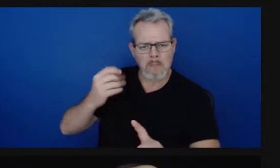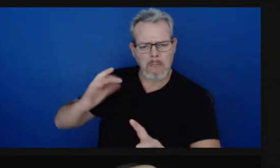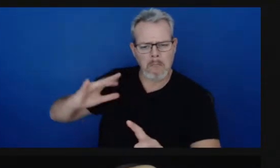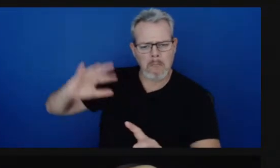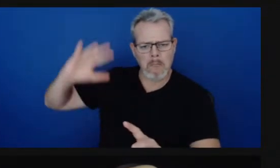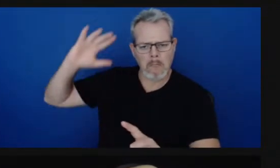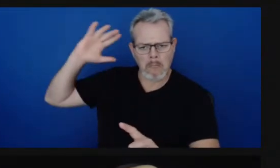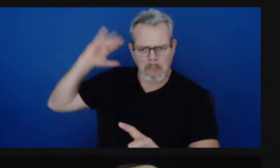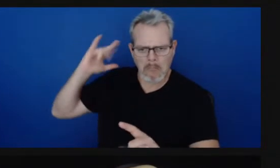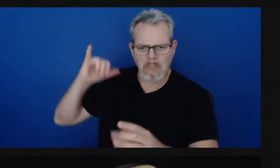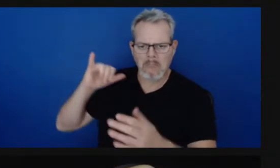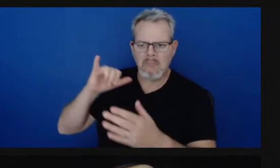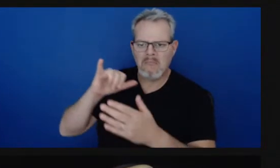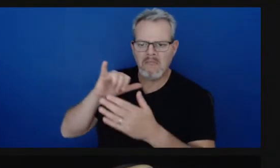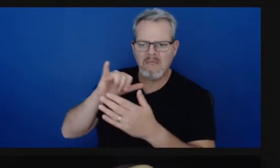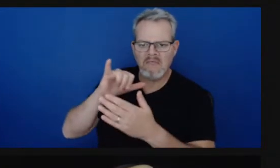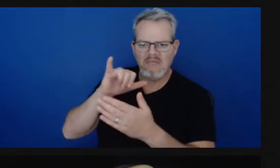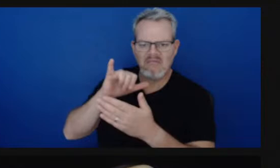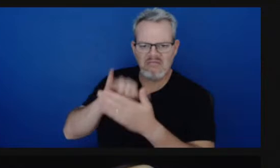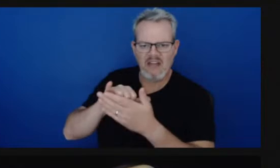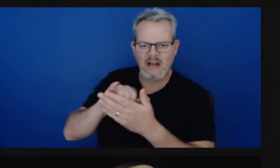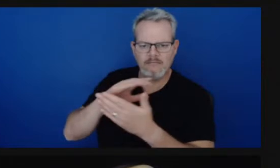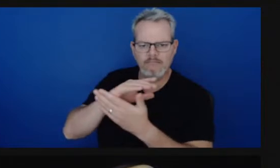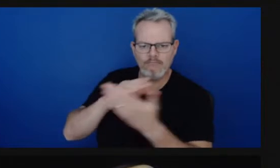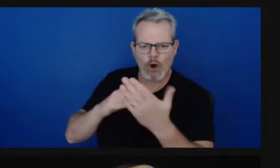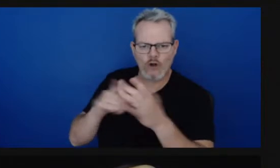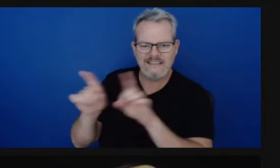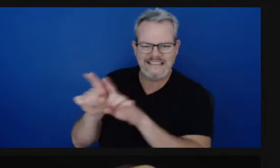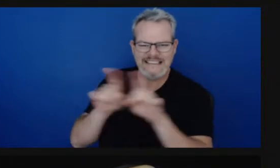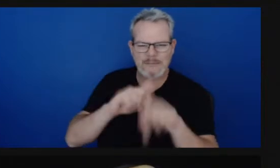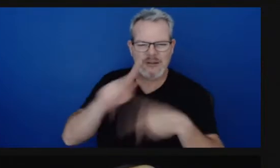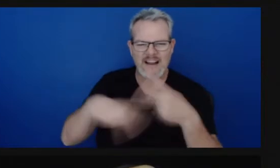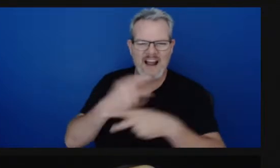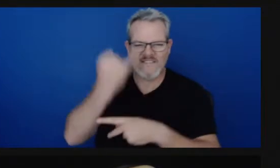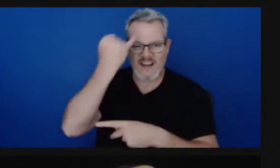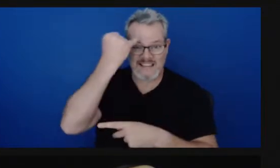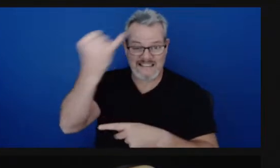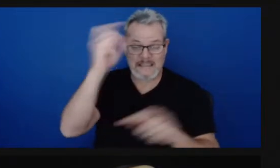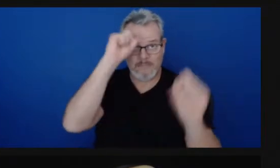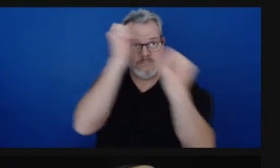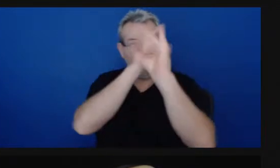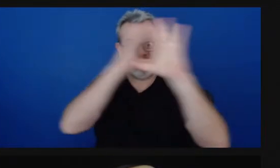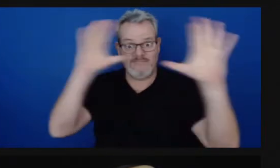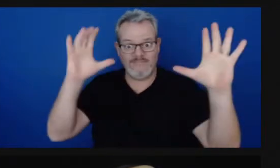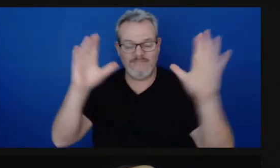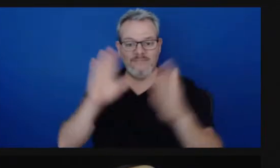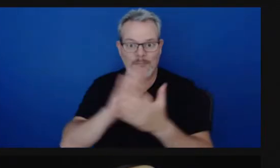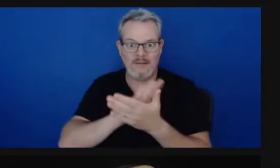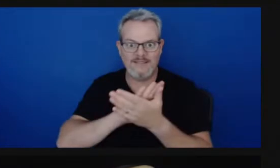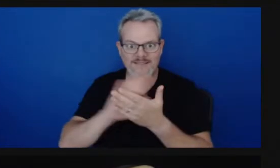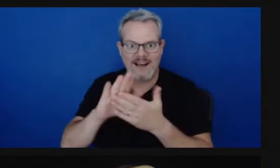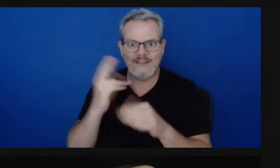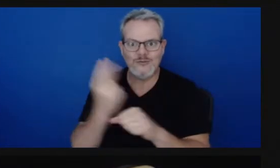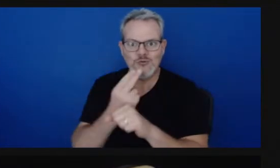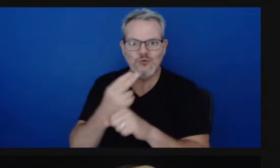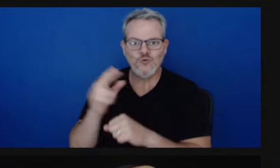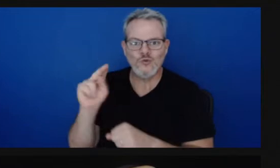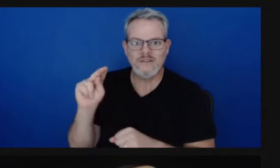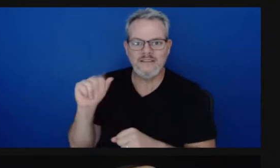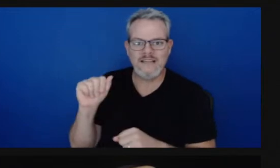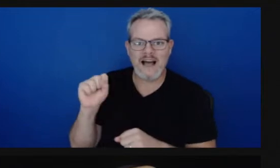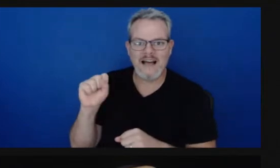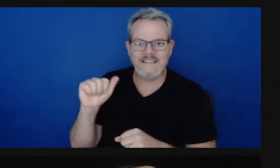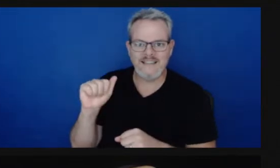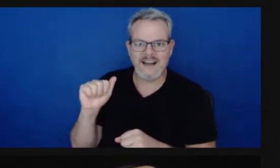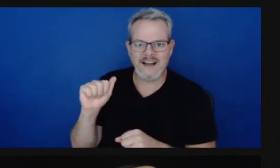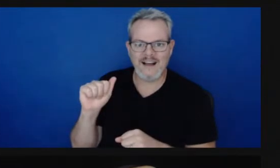stratified version, but there you go. That's a similar kind of view there. Nice views on NASA. I'll try to speed it up here.